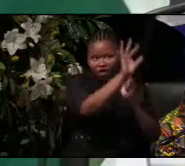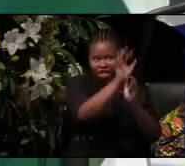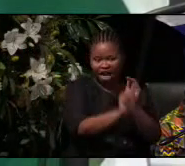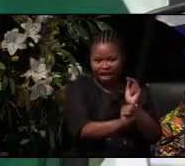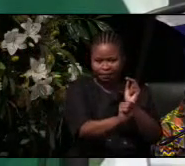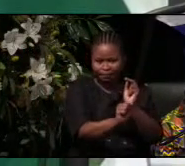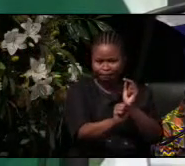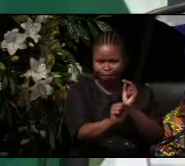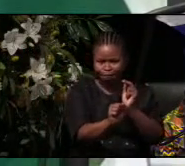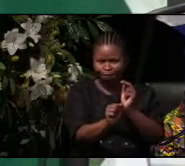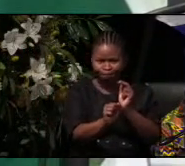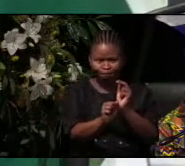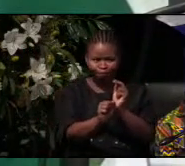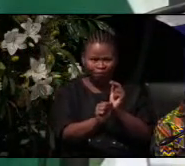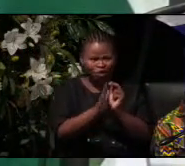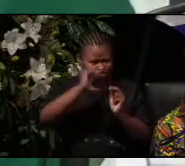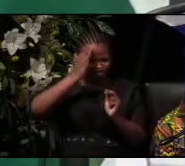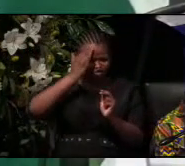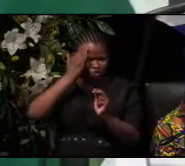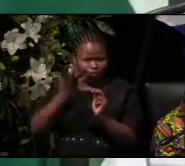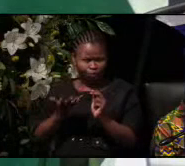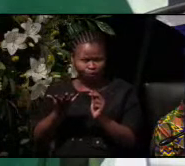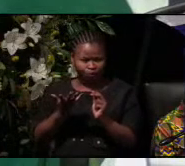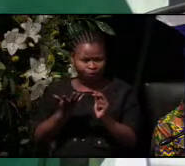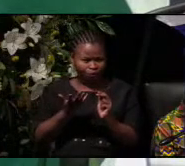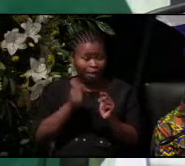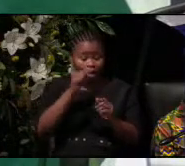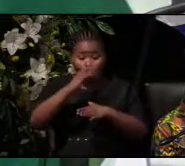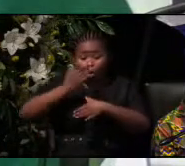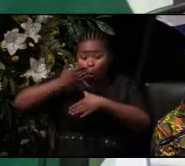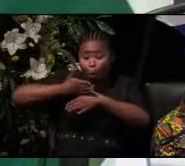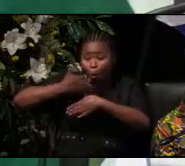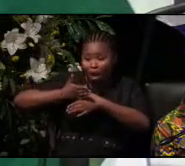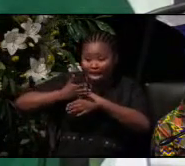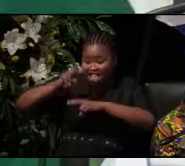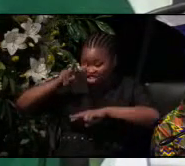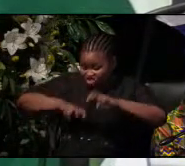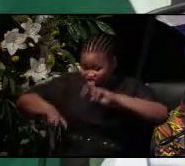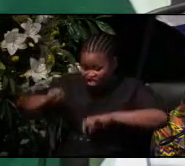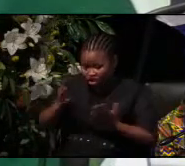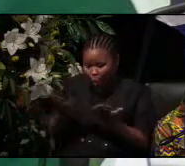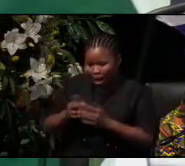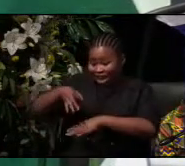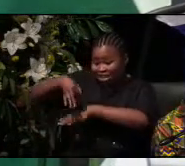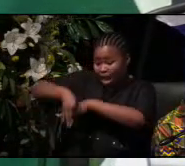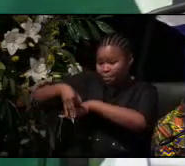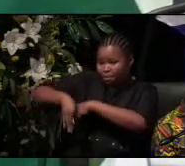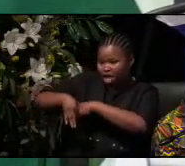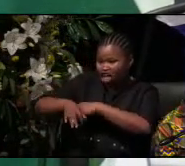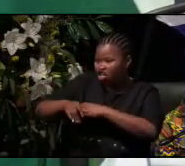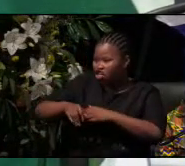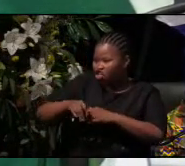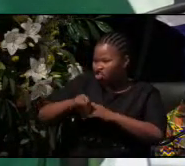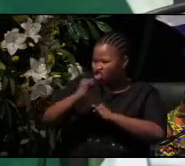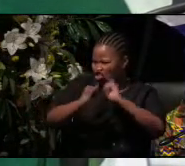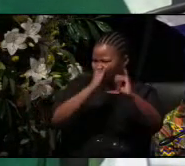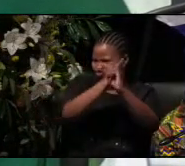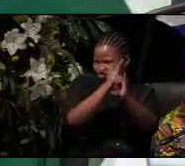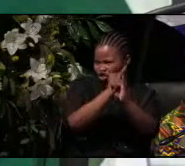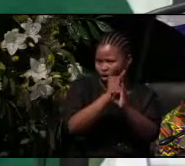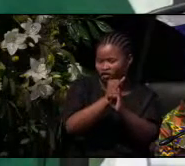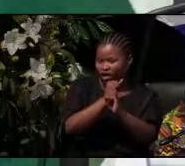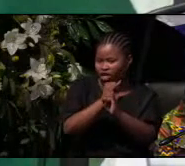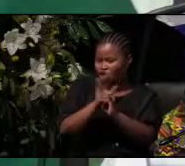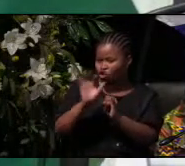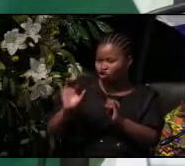Africa and we know that he has also worked as a researcher at the Namibia Institute of social economic